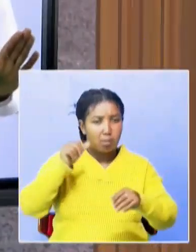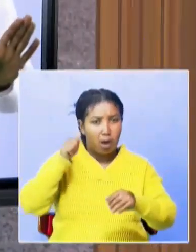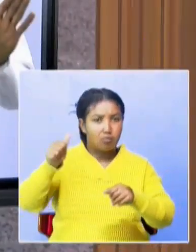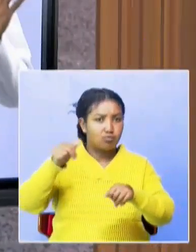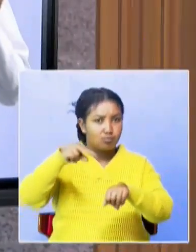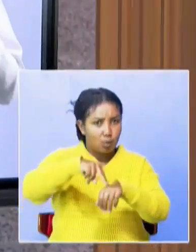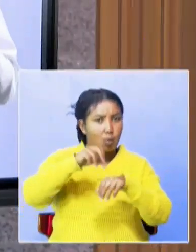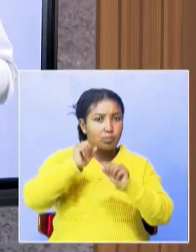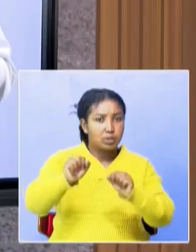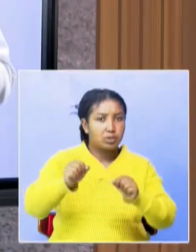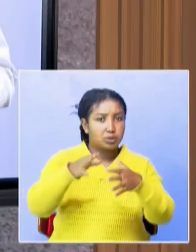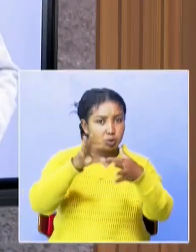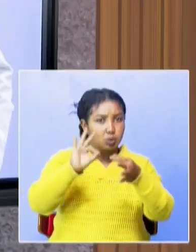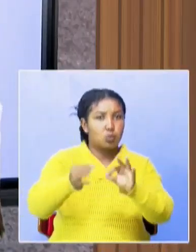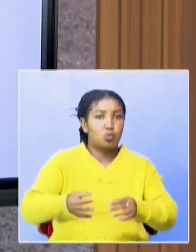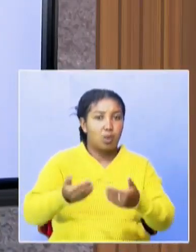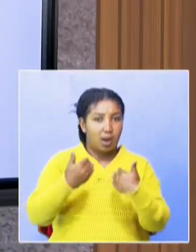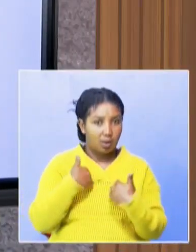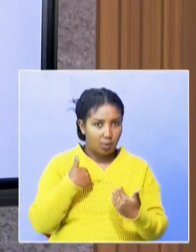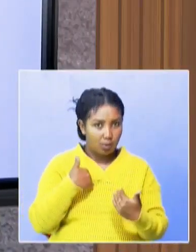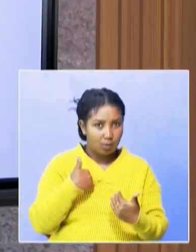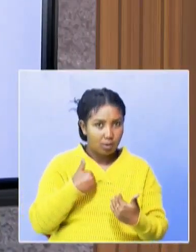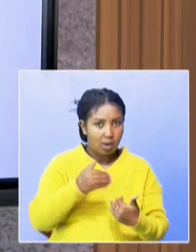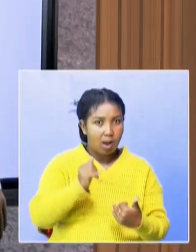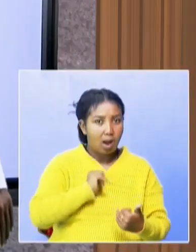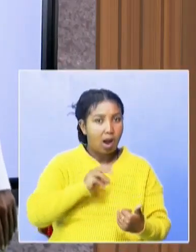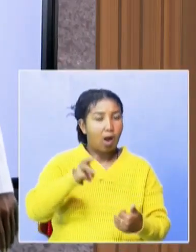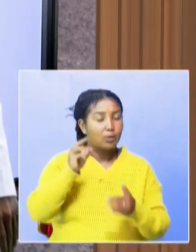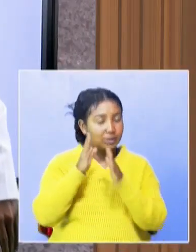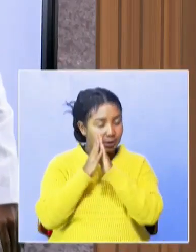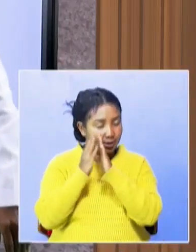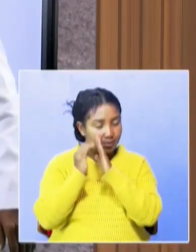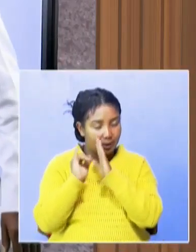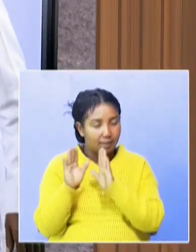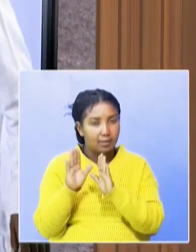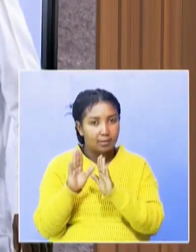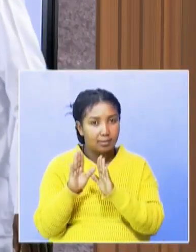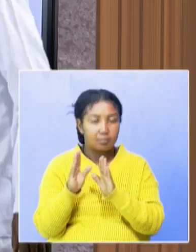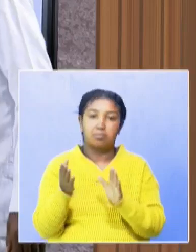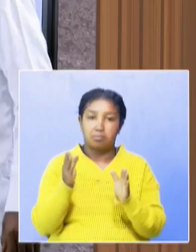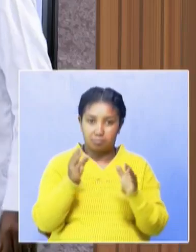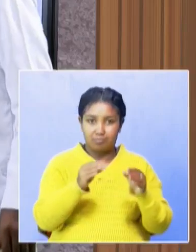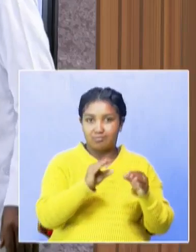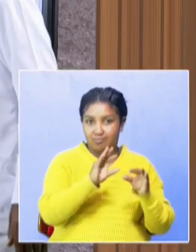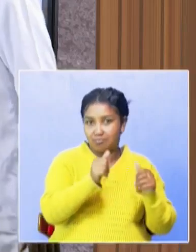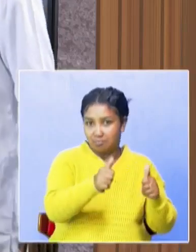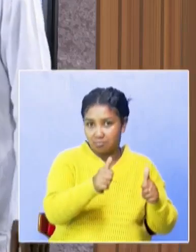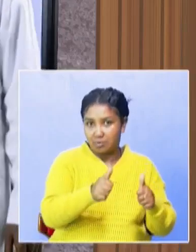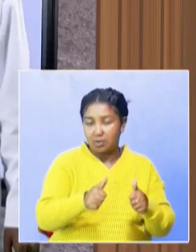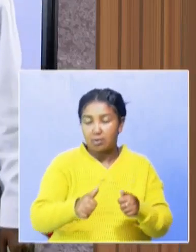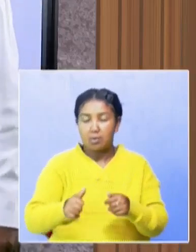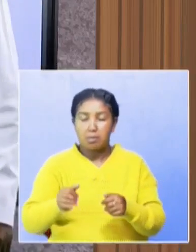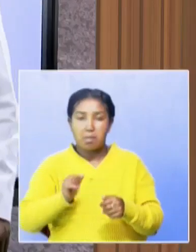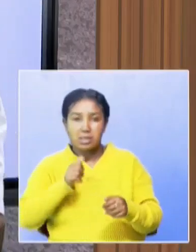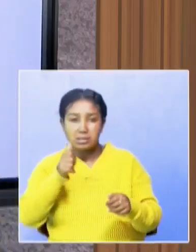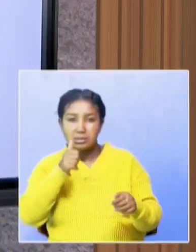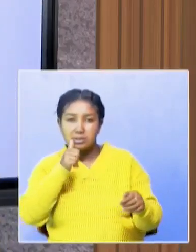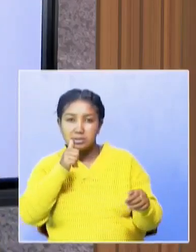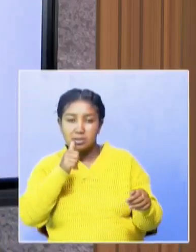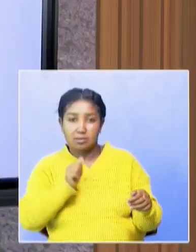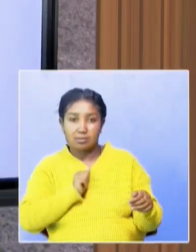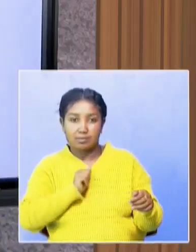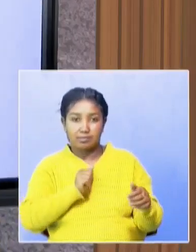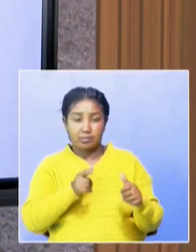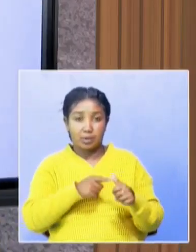itself. Independent sentence. I was sleeping when my sister knocked the door. I